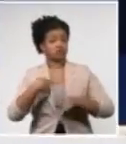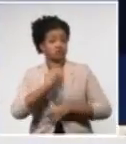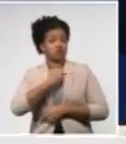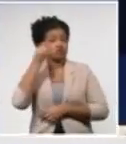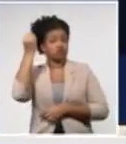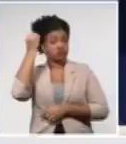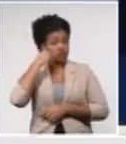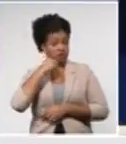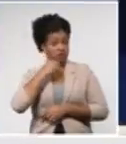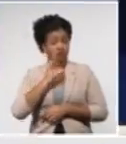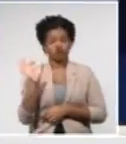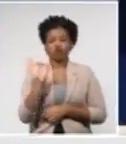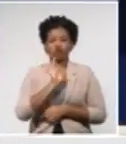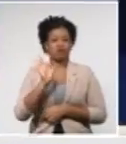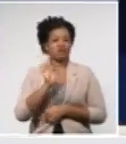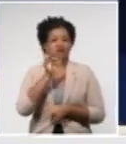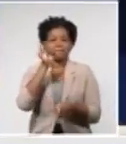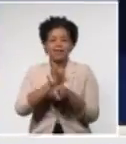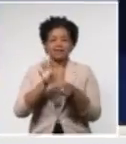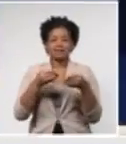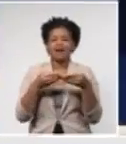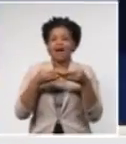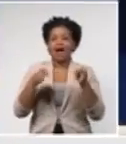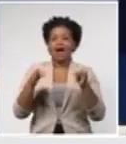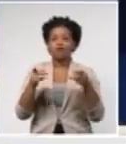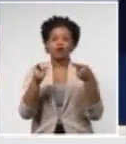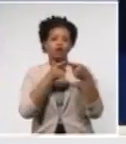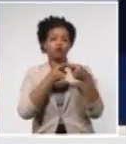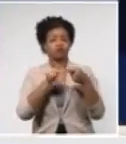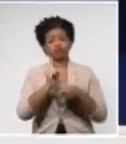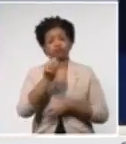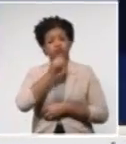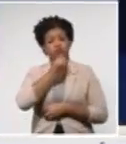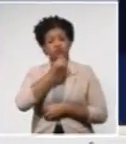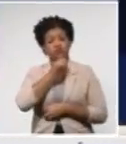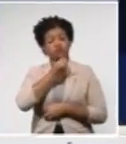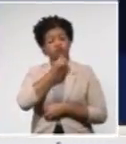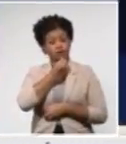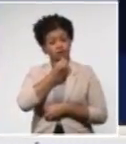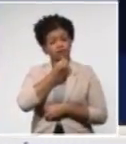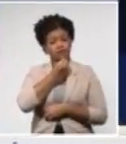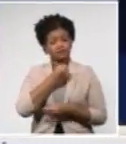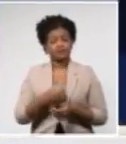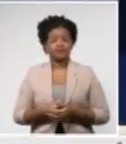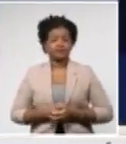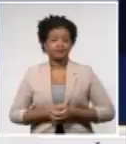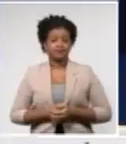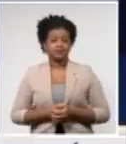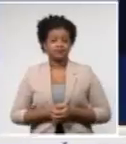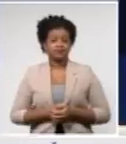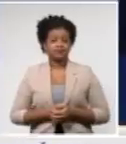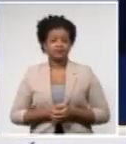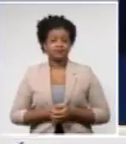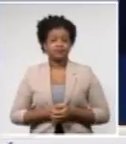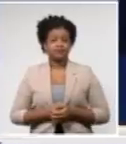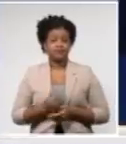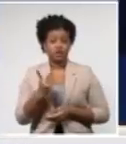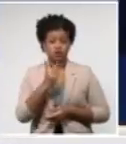phase. And that is why the same restrictions